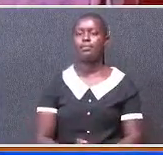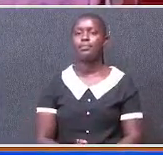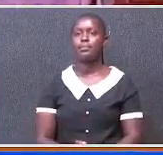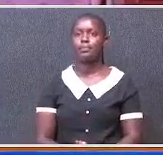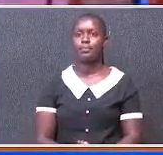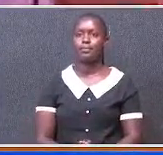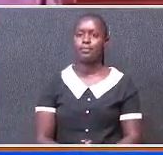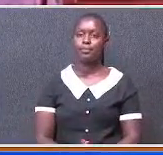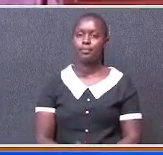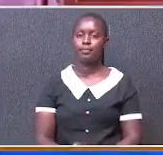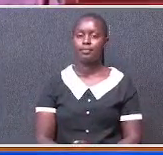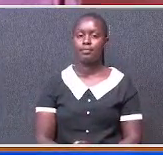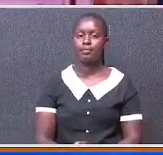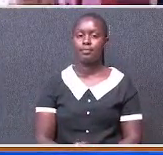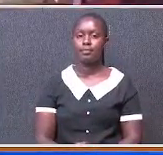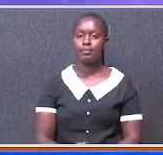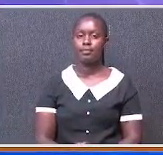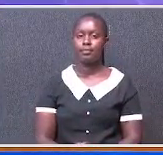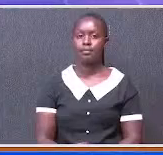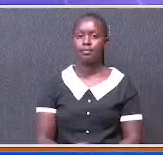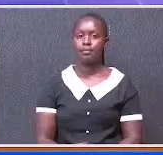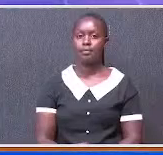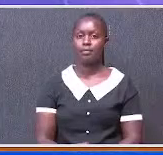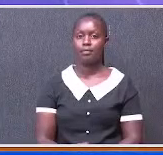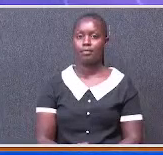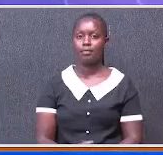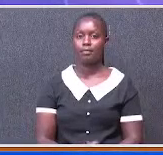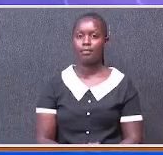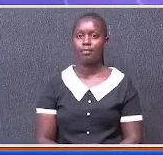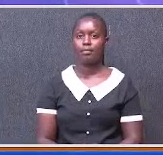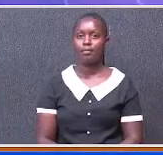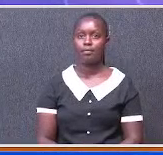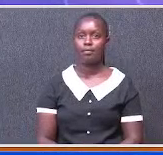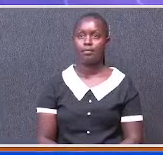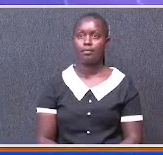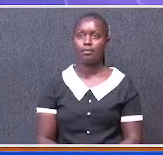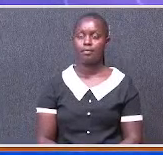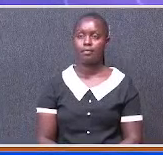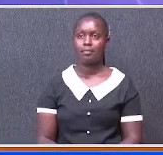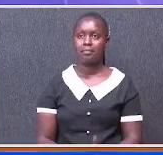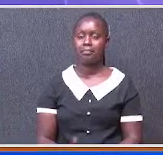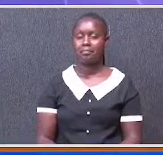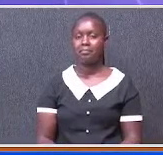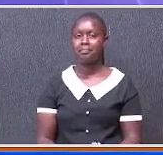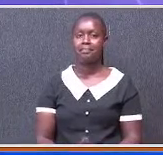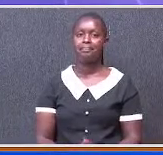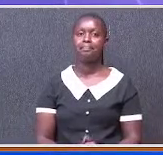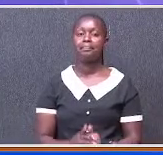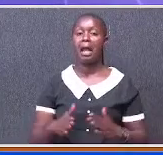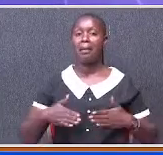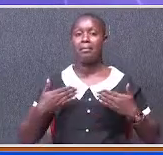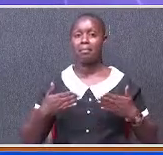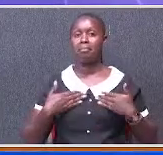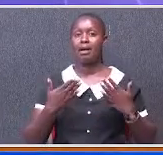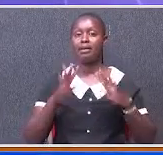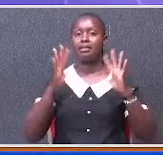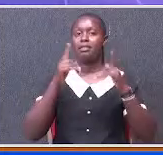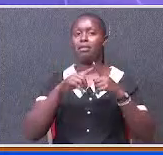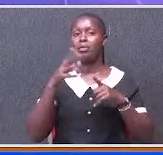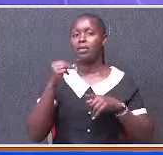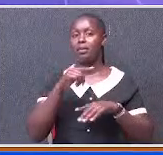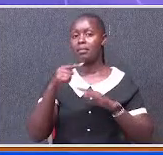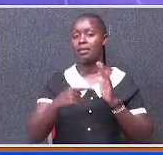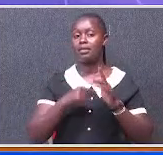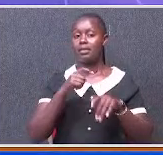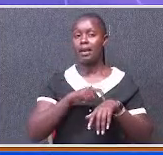Paul Muniu TV 47. It is a Merry Christmas to them till to this particular